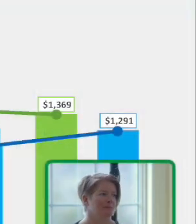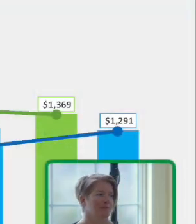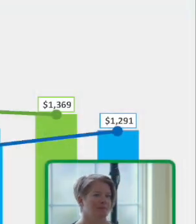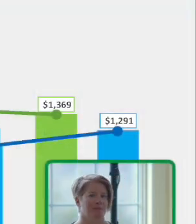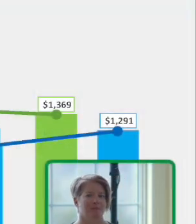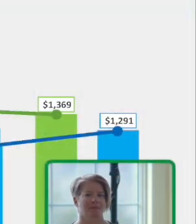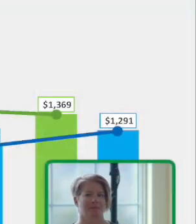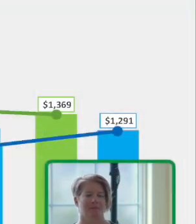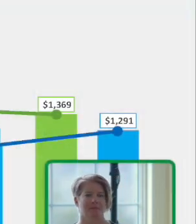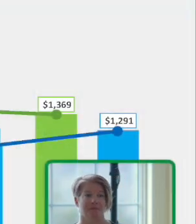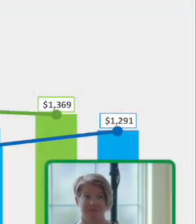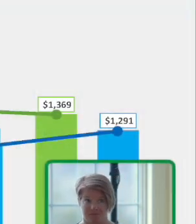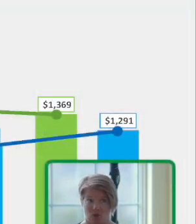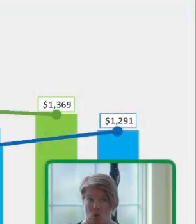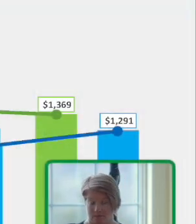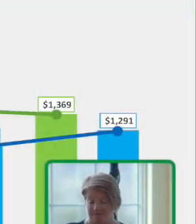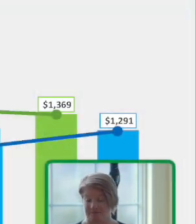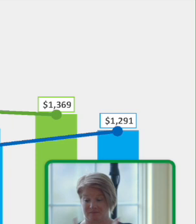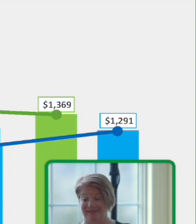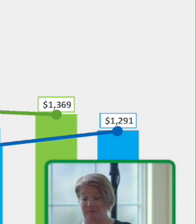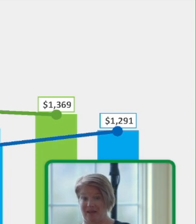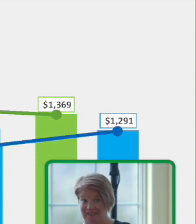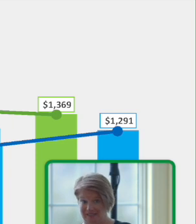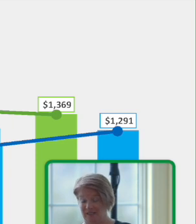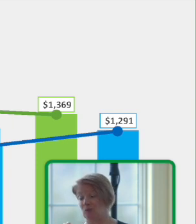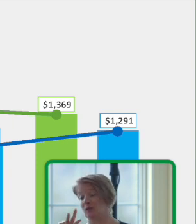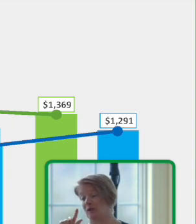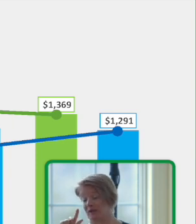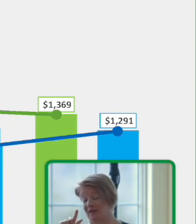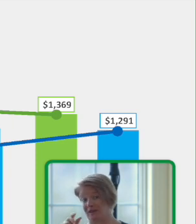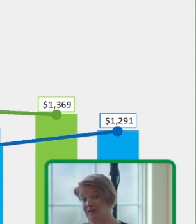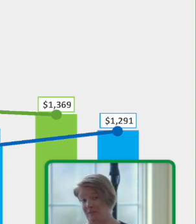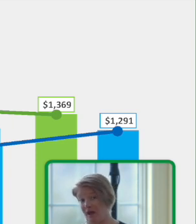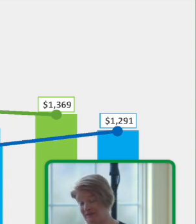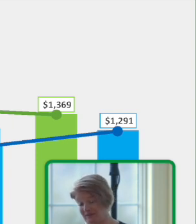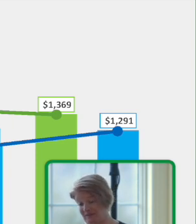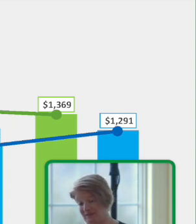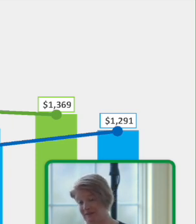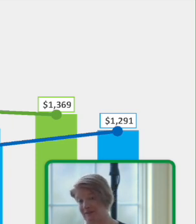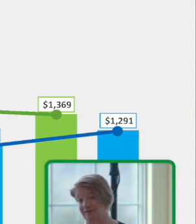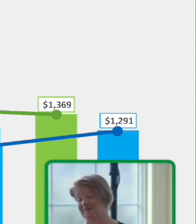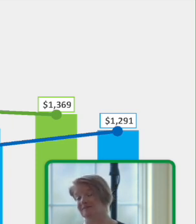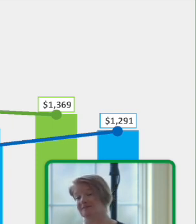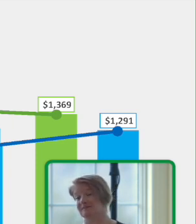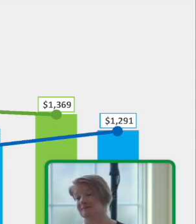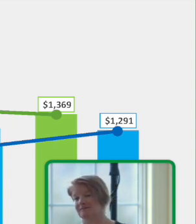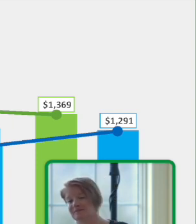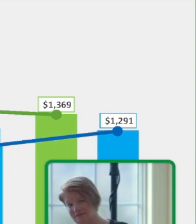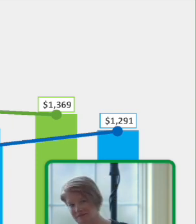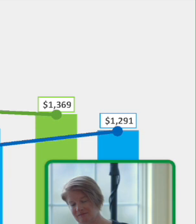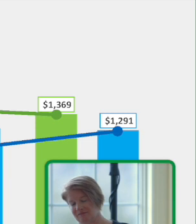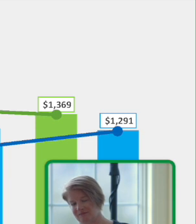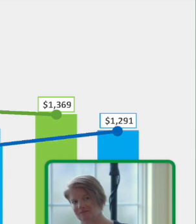the other hand, when you look at our deposits, 2023 also saw deposit balances decline, as you can